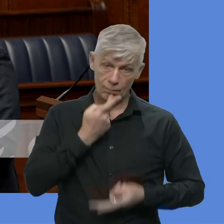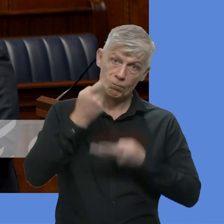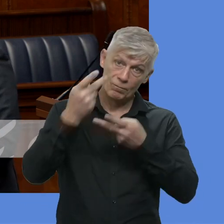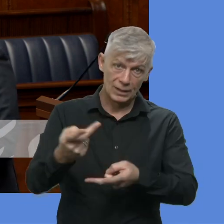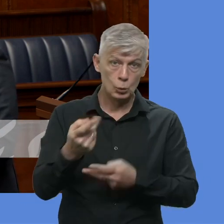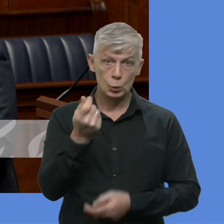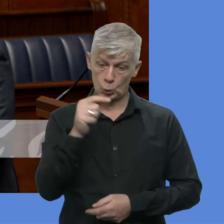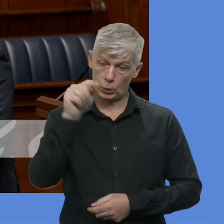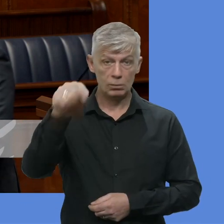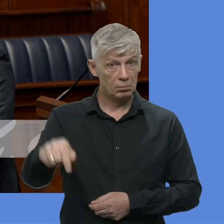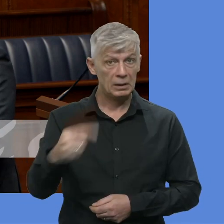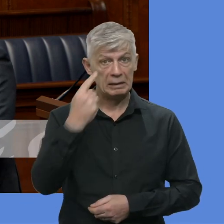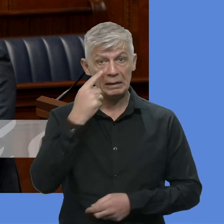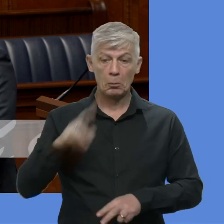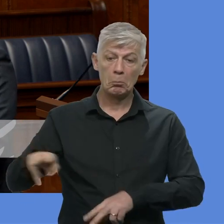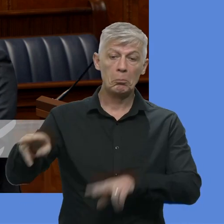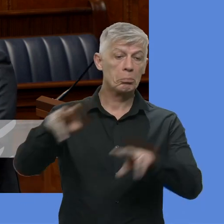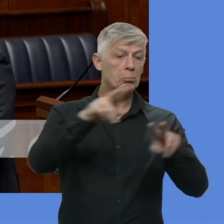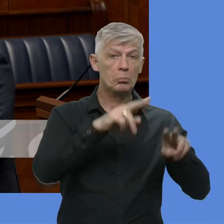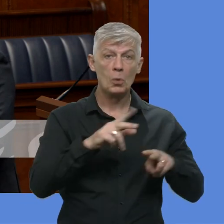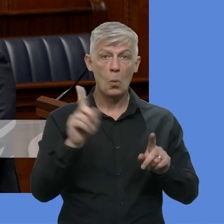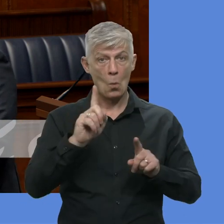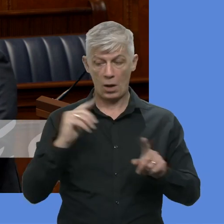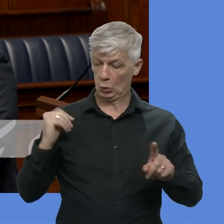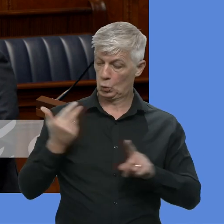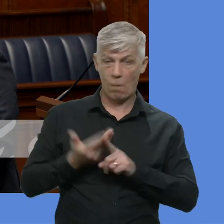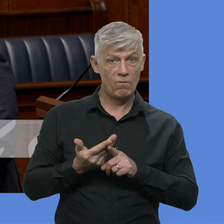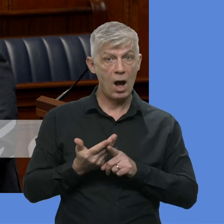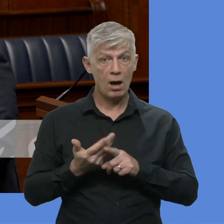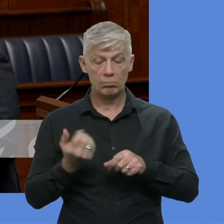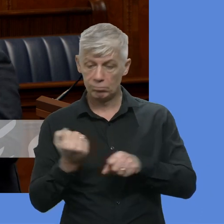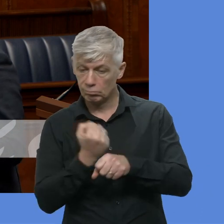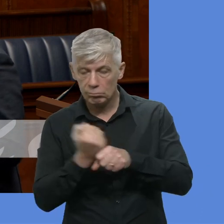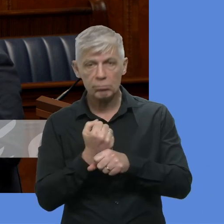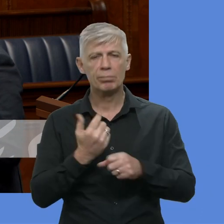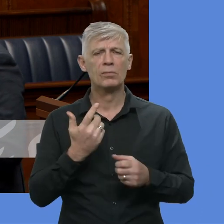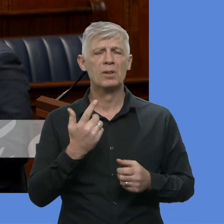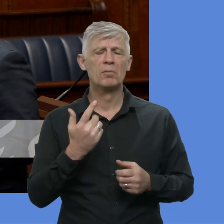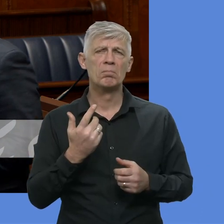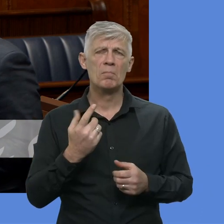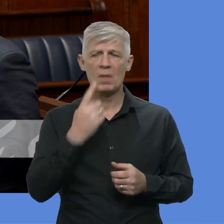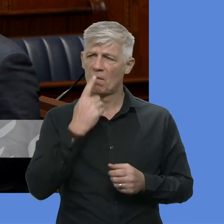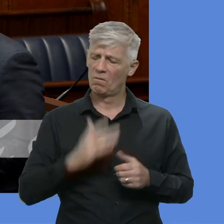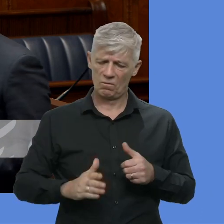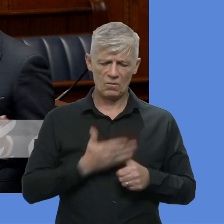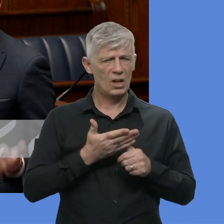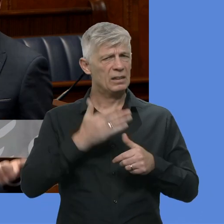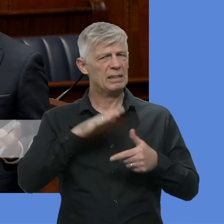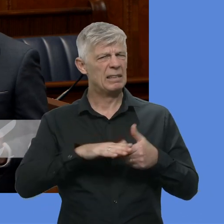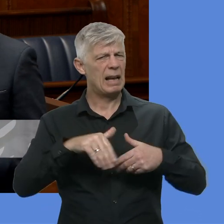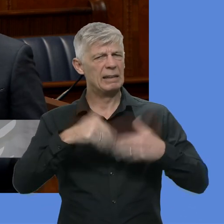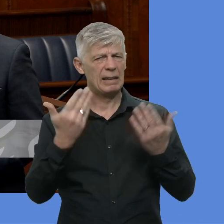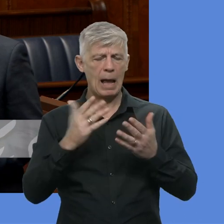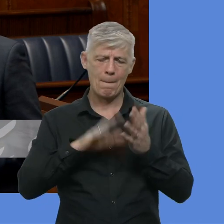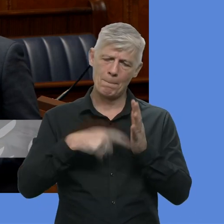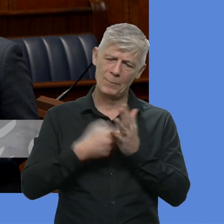very soon to see for myself the work that is going to be done. I think it was on my first or second day in office, Mr. Dunn